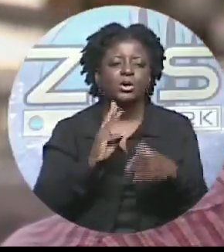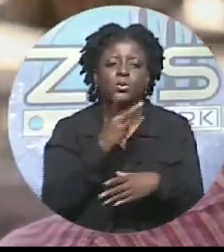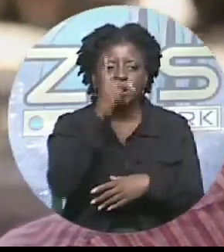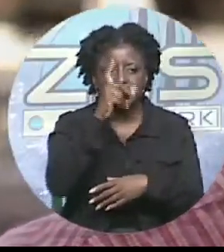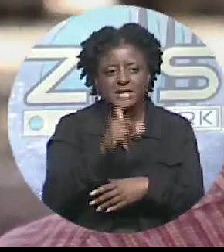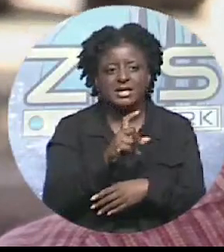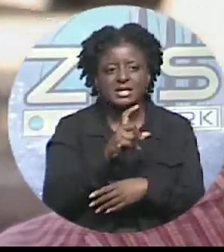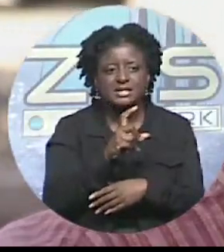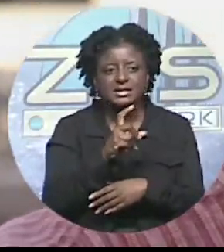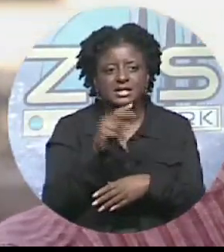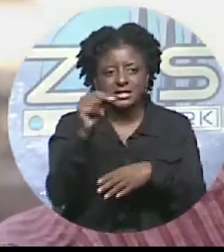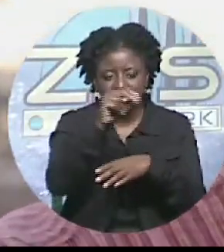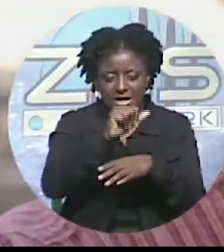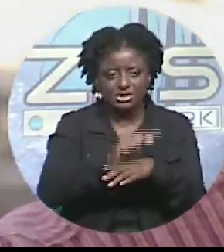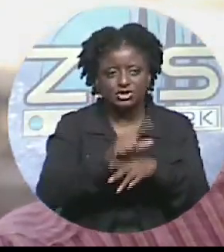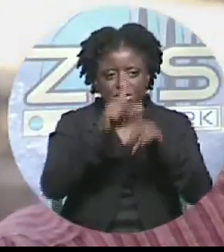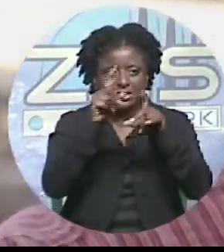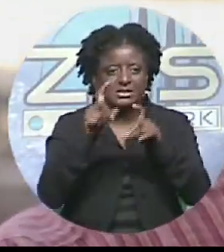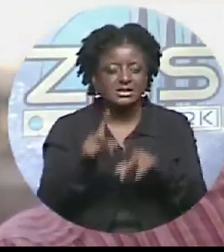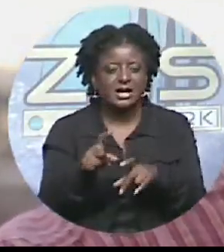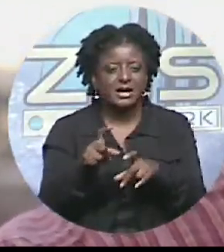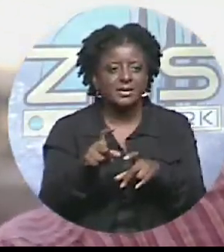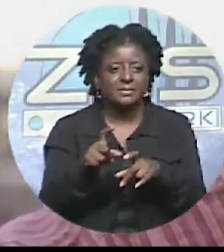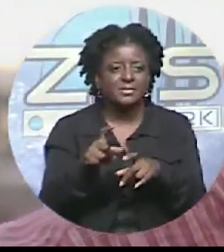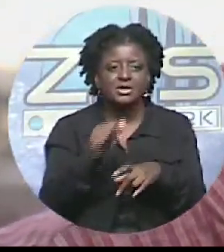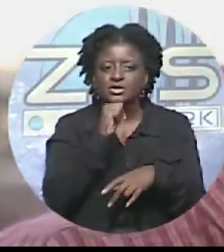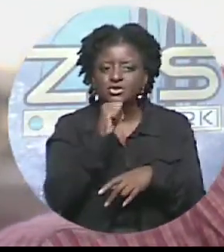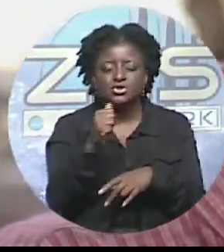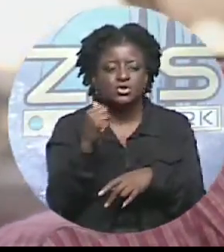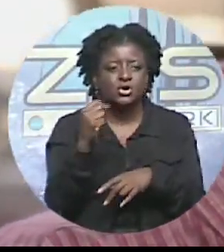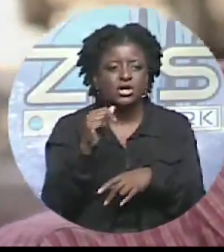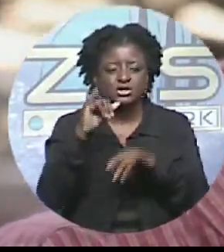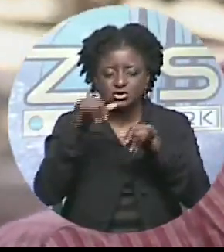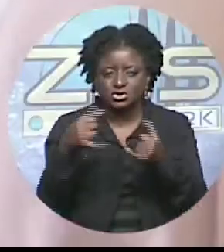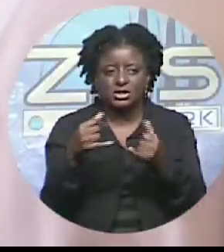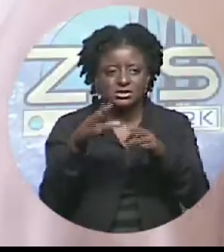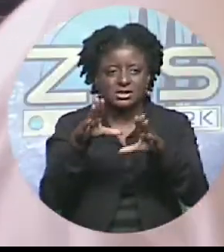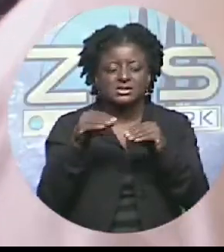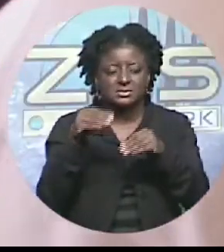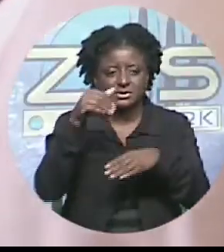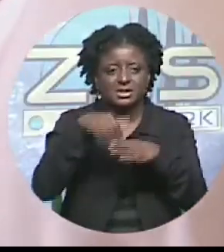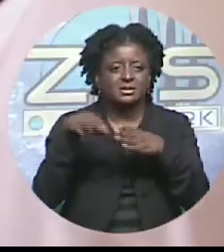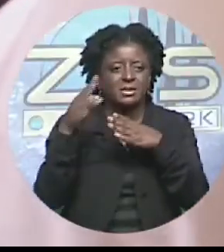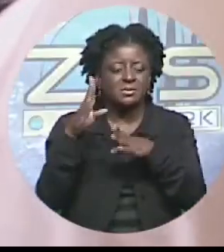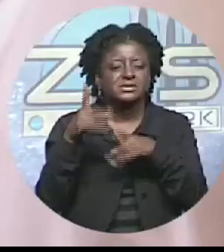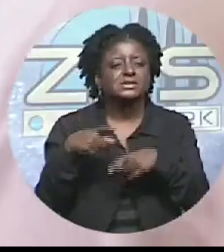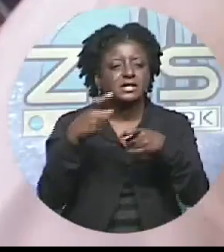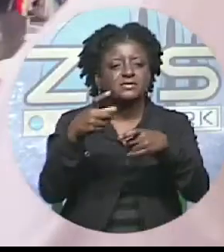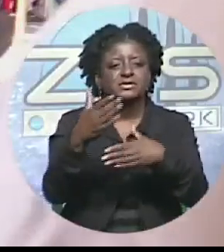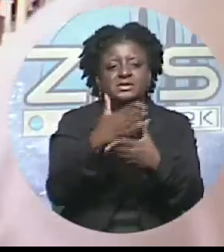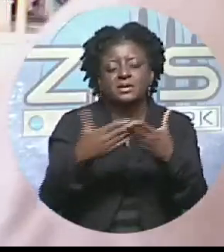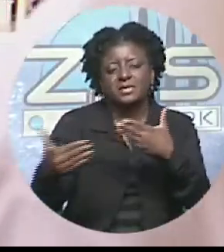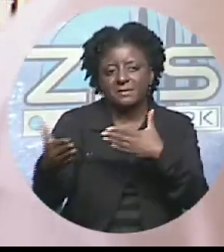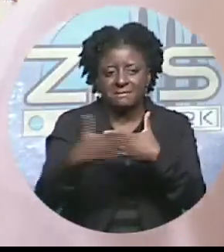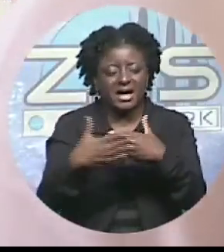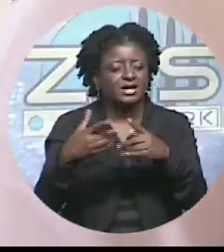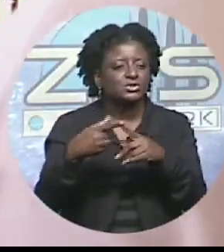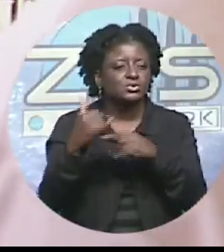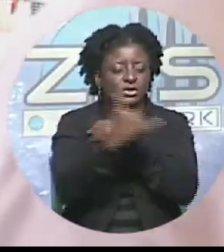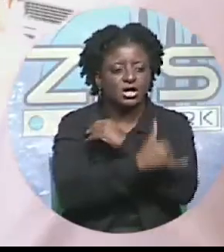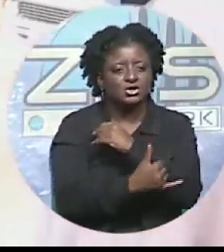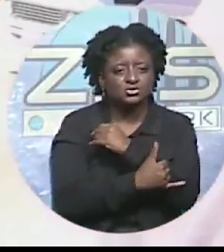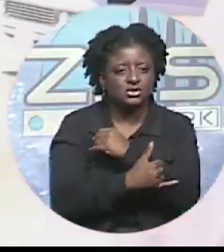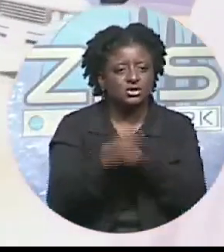is a national exam that is not just accepted in the Bahamas. Give something back to the country so the children's home could